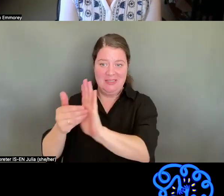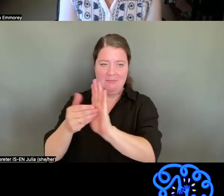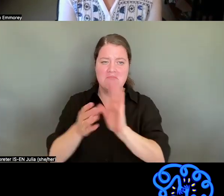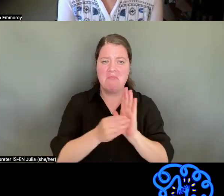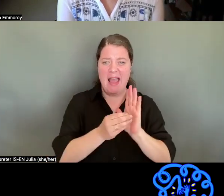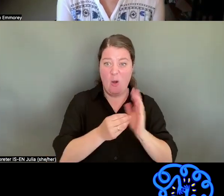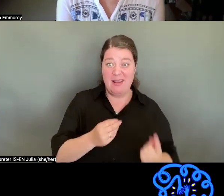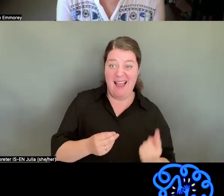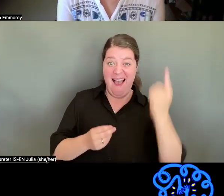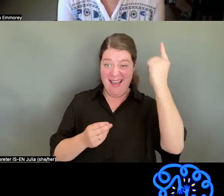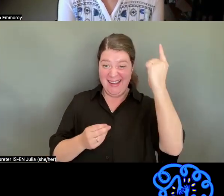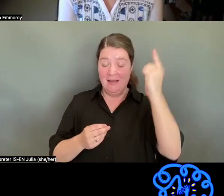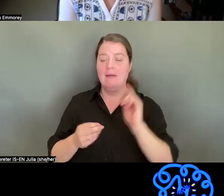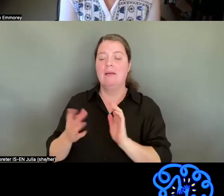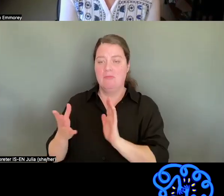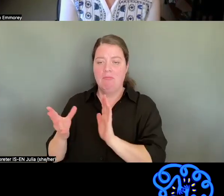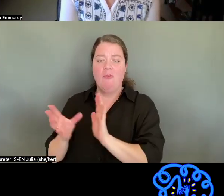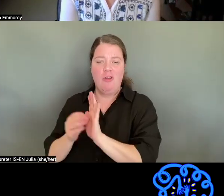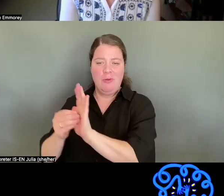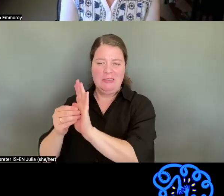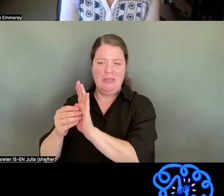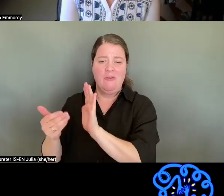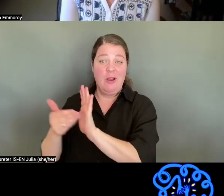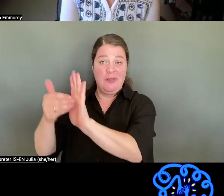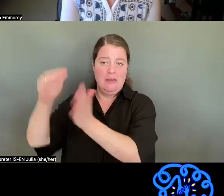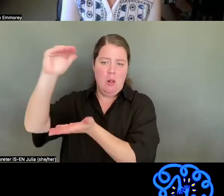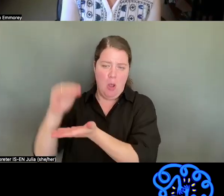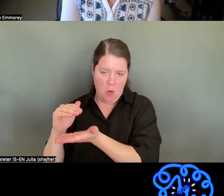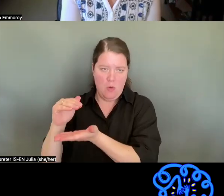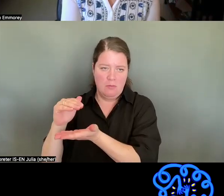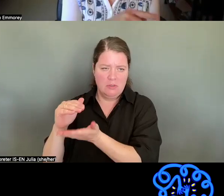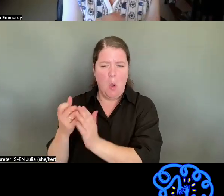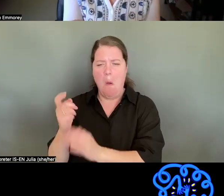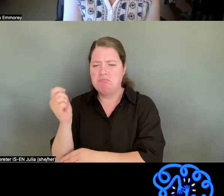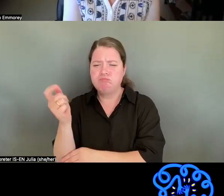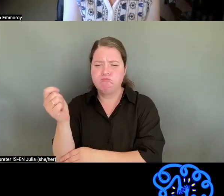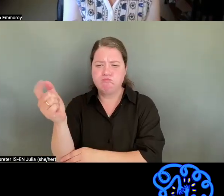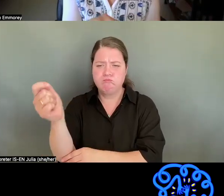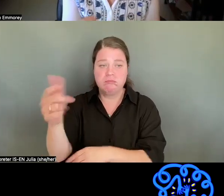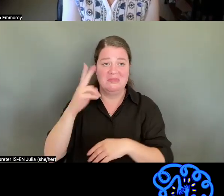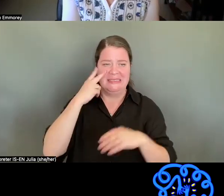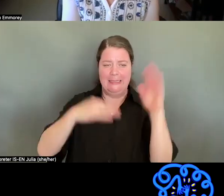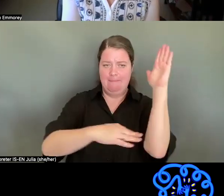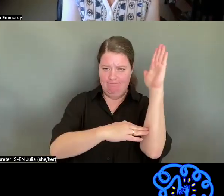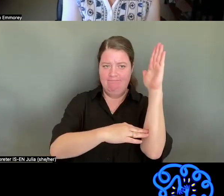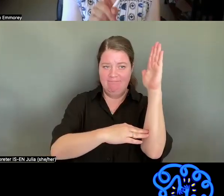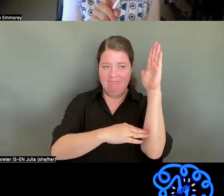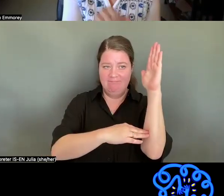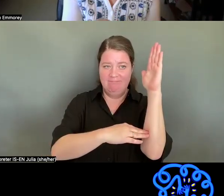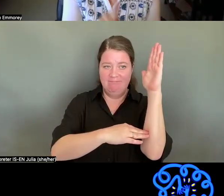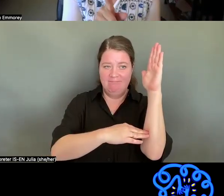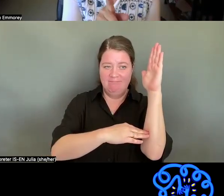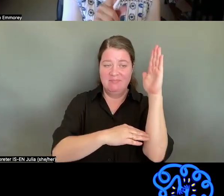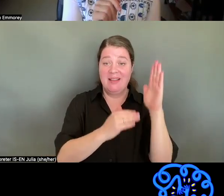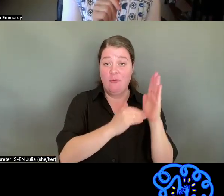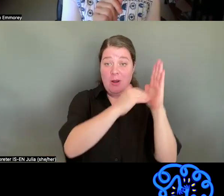to be less frequent. Okay. So what you see on the graph there, you can see the iconicity ratings from low to high, frequency ratings from